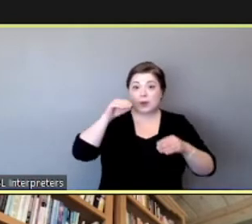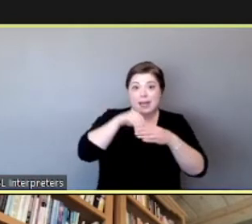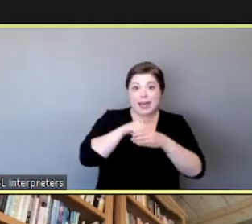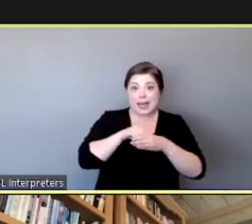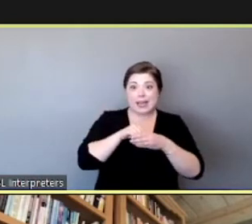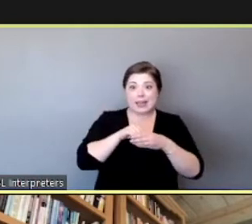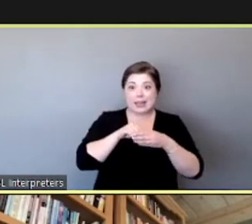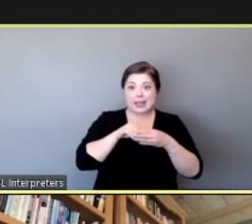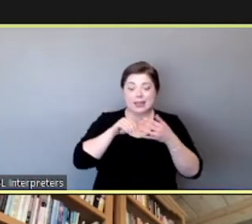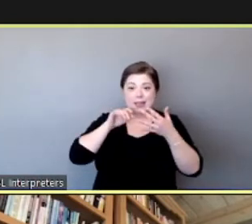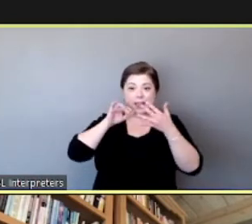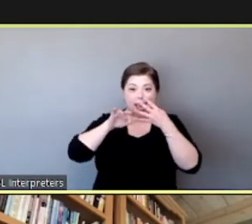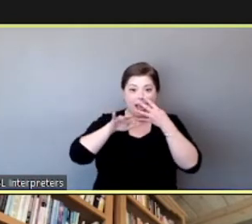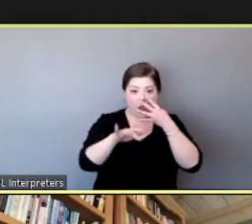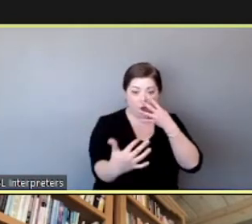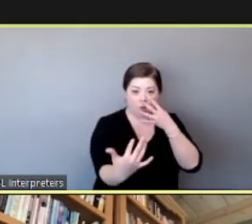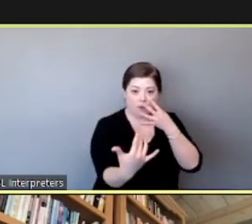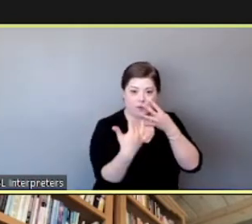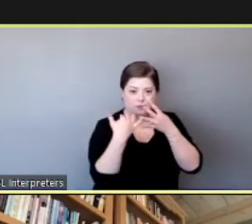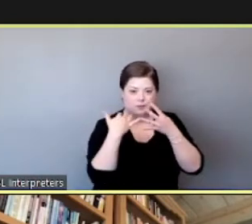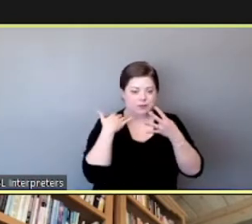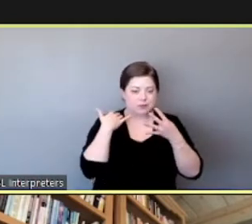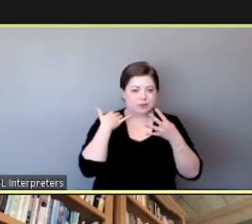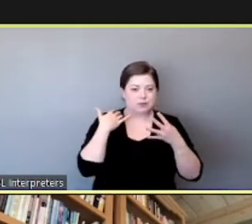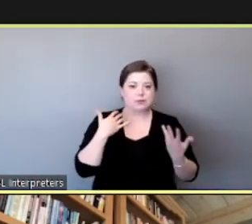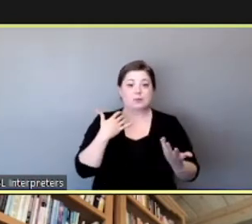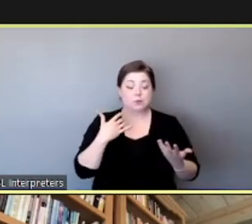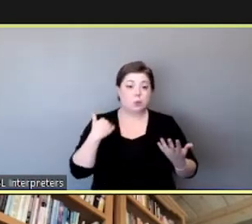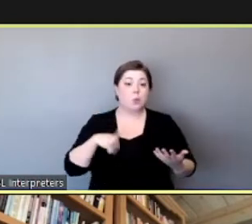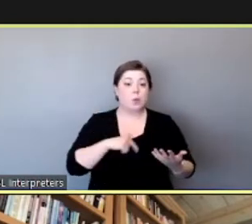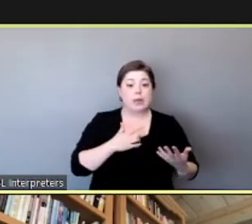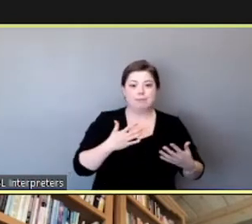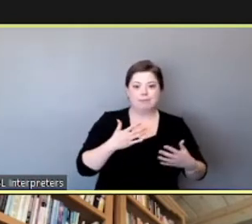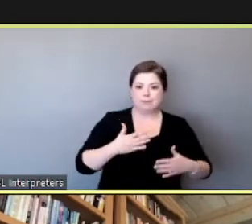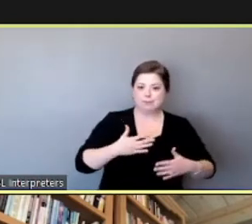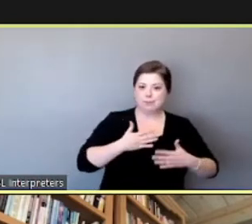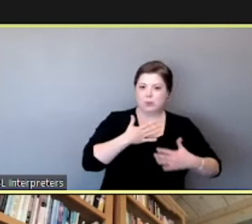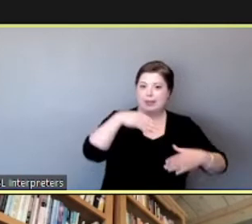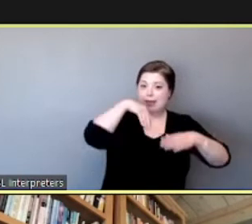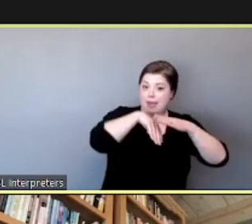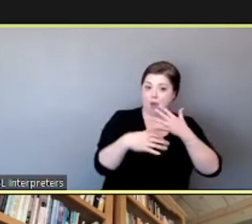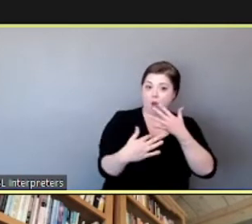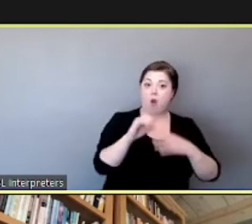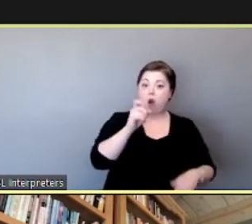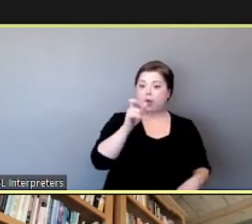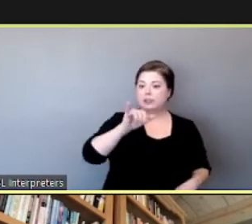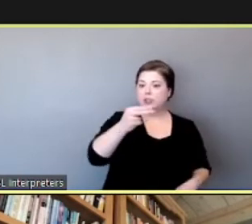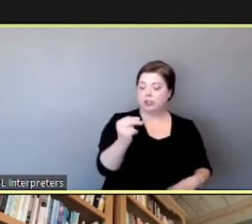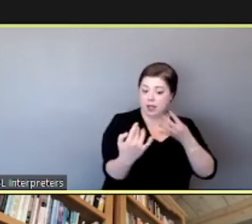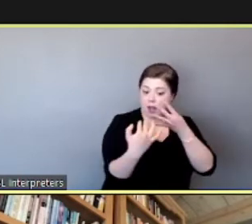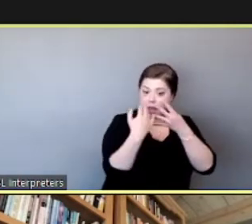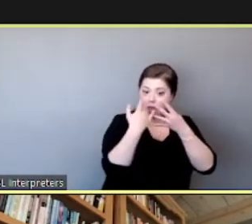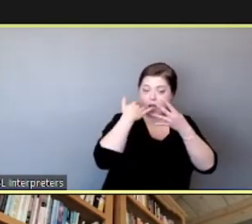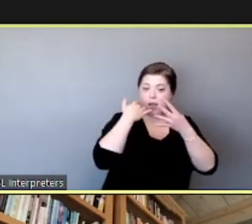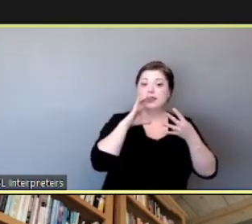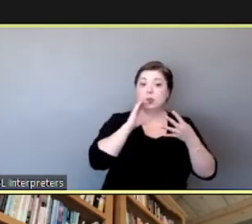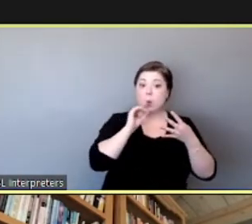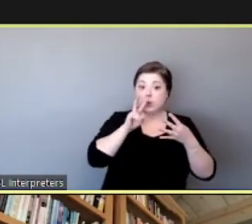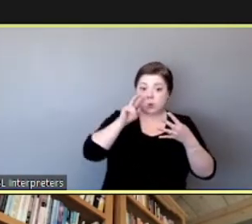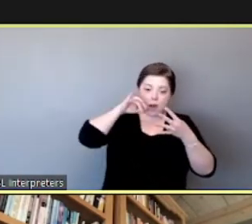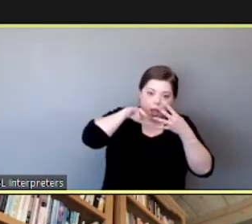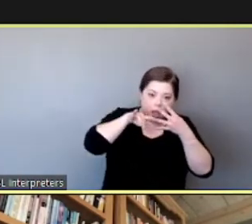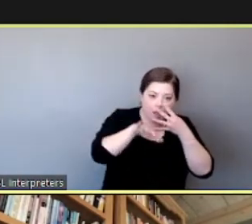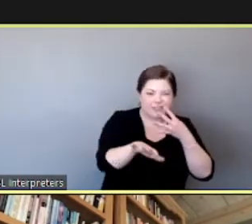air we breathe in, right? I mean, that's how it works. You breathe in oxygen, it gets converted to carbon dioxide, you breathe it out. And so that article is